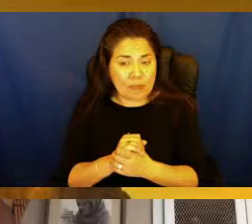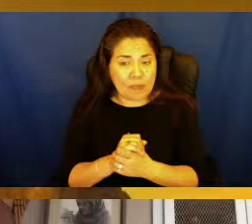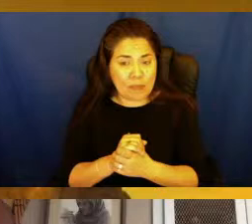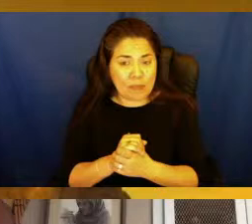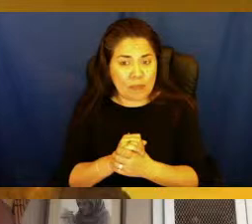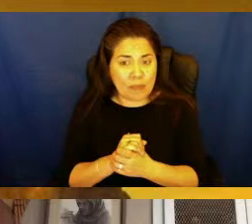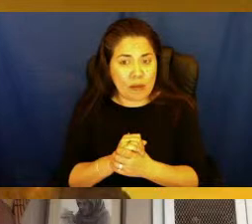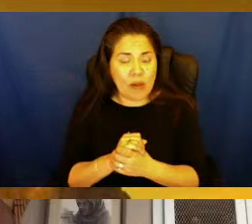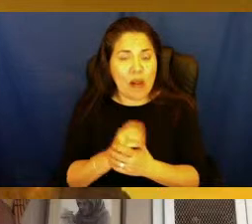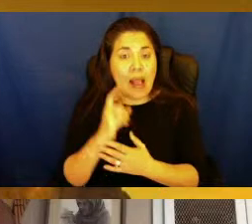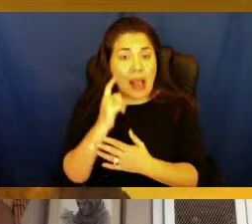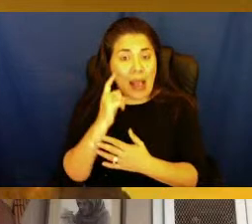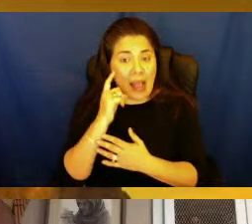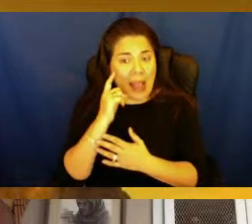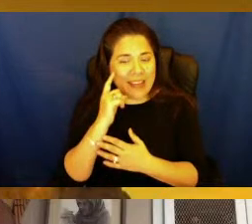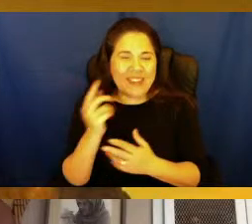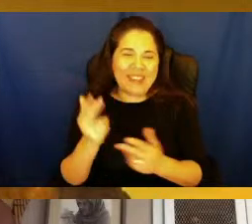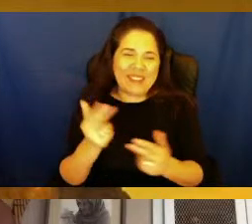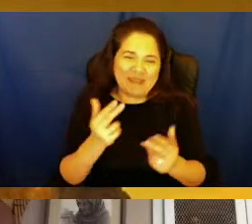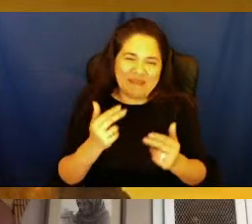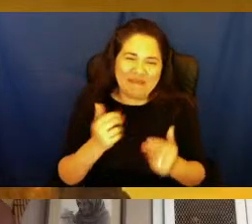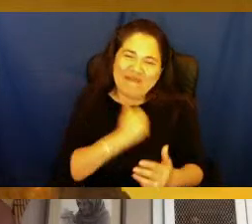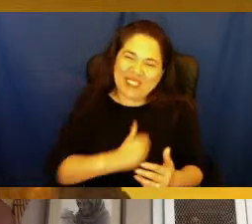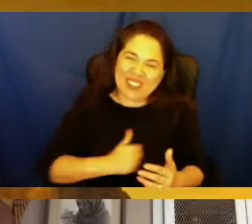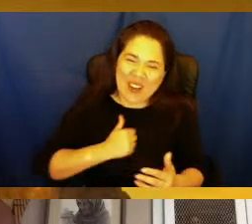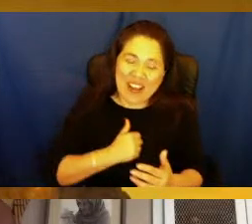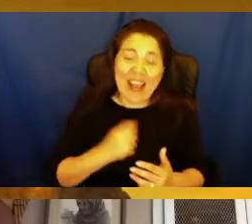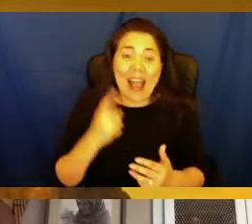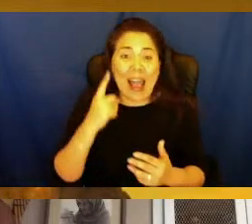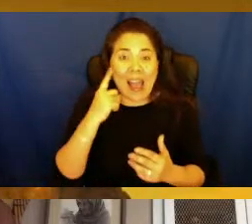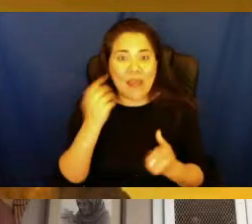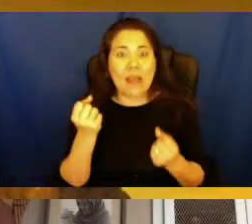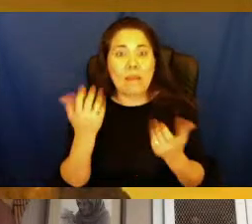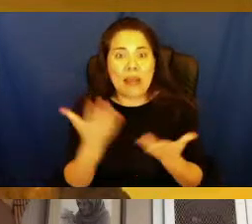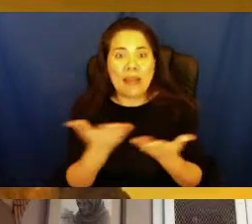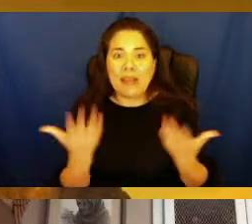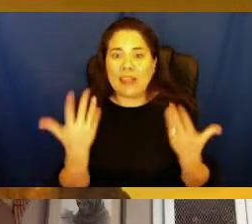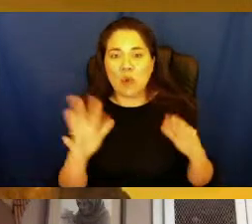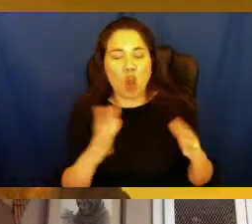I think a lot of the other things, a lot of the big things were already touched on, but I